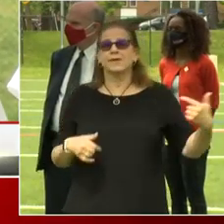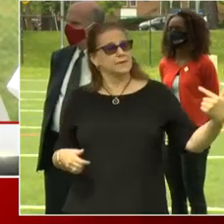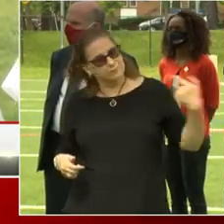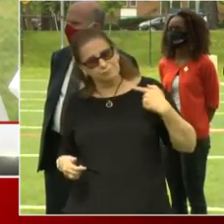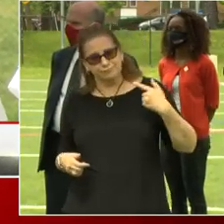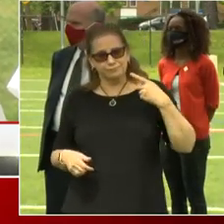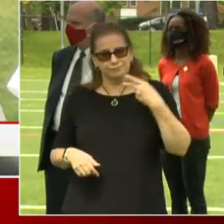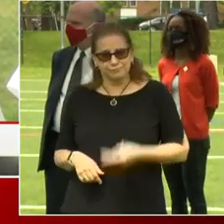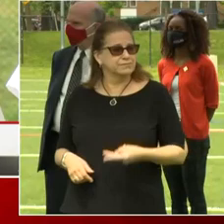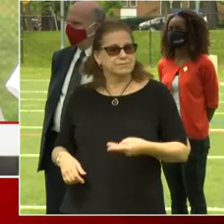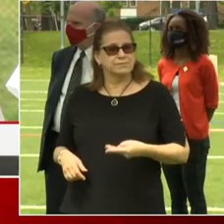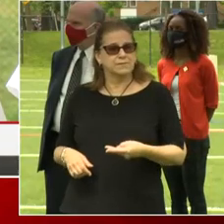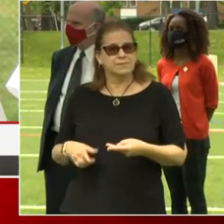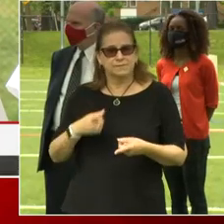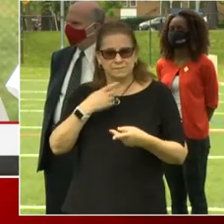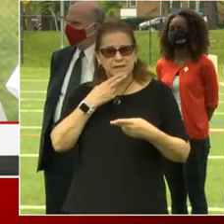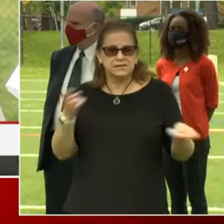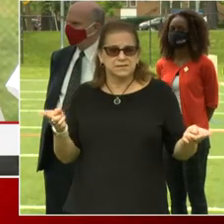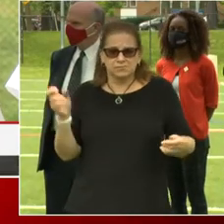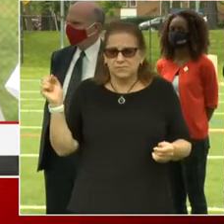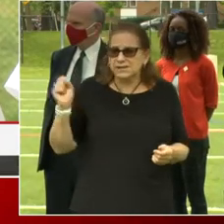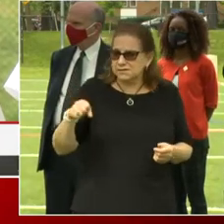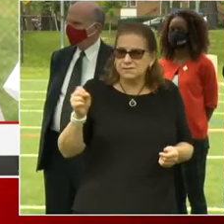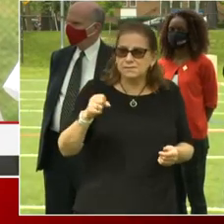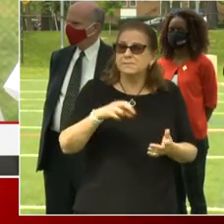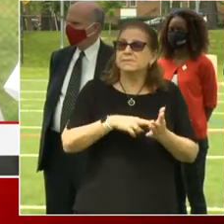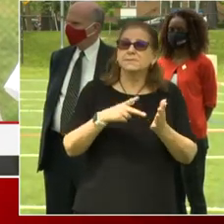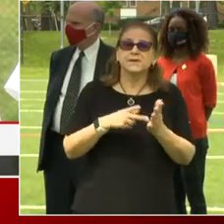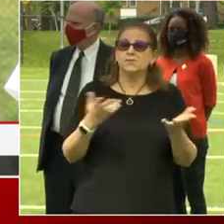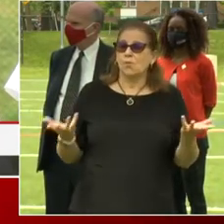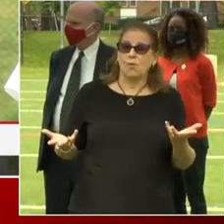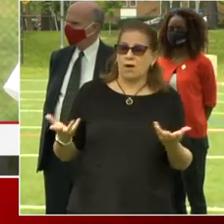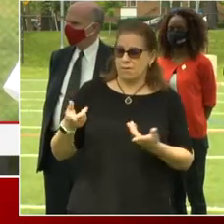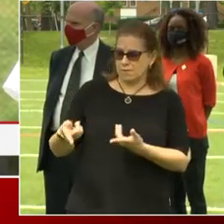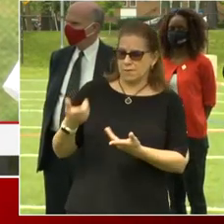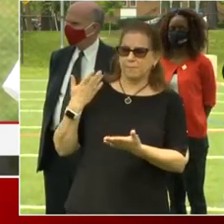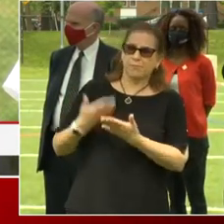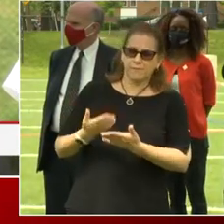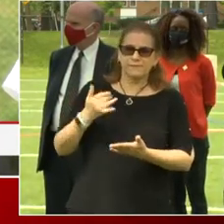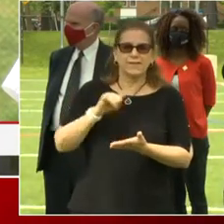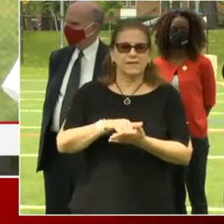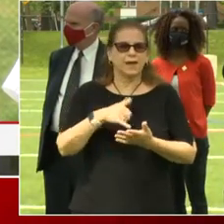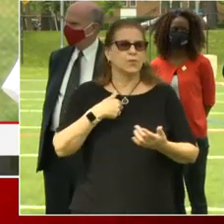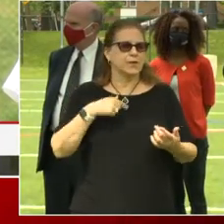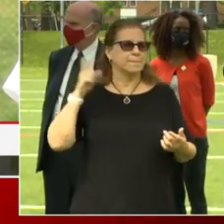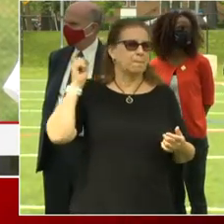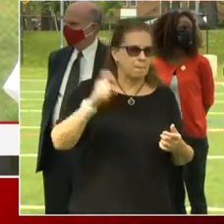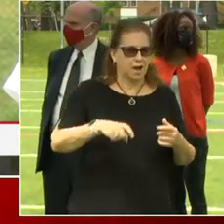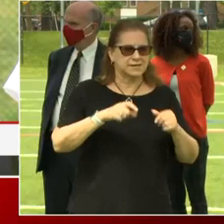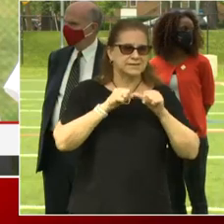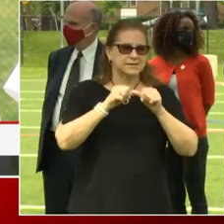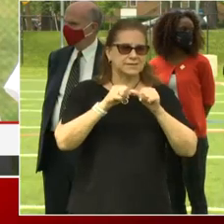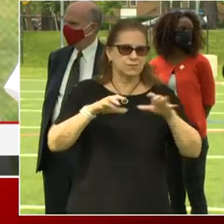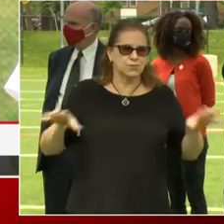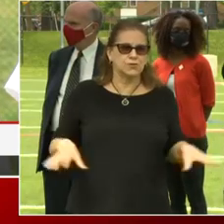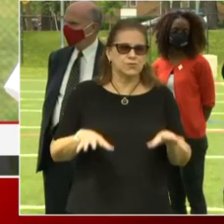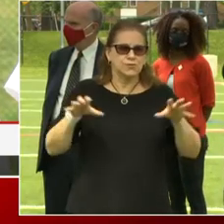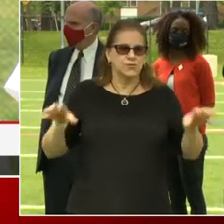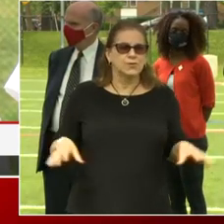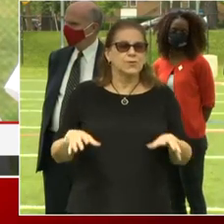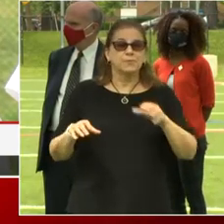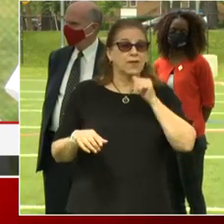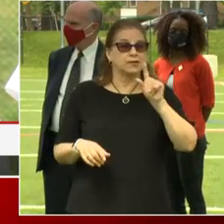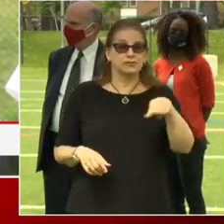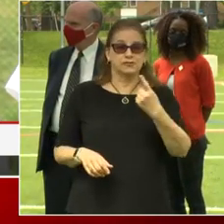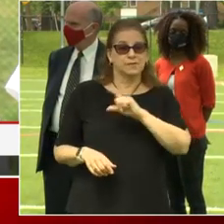I think it just speaks to the fact that we must continue our effort as an entire ecosystem, not just MPD, but